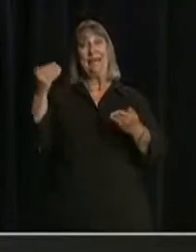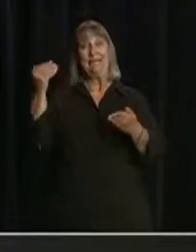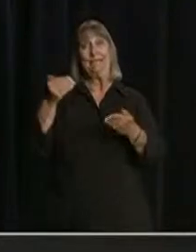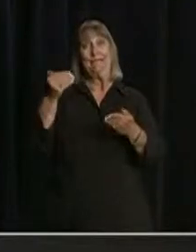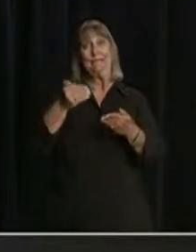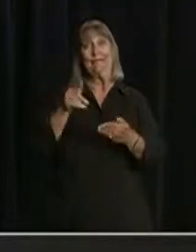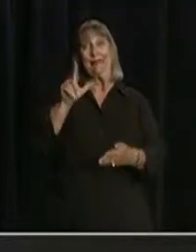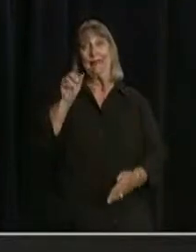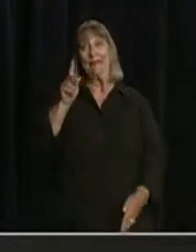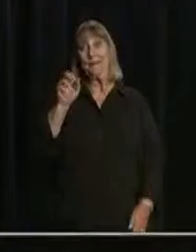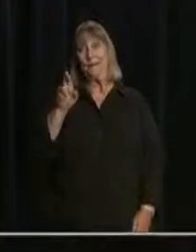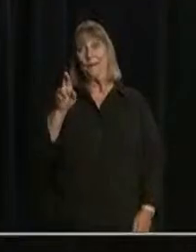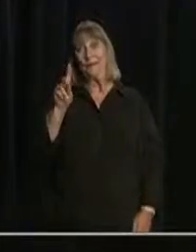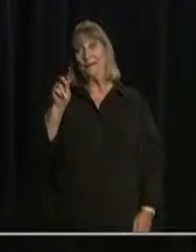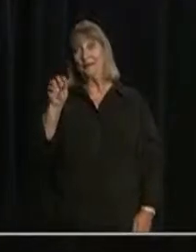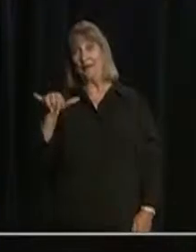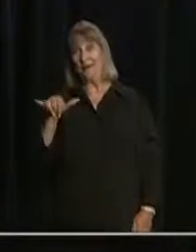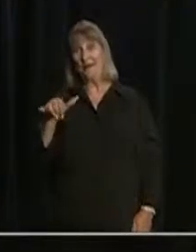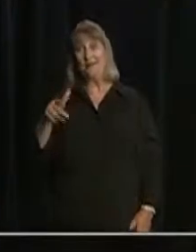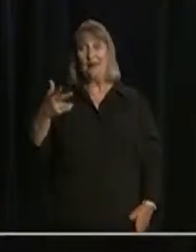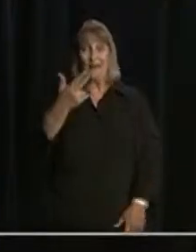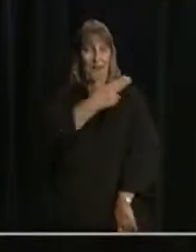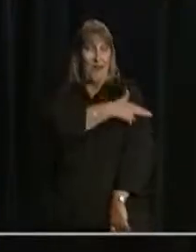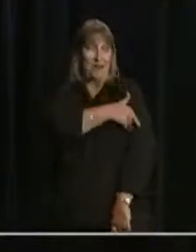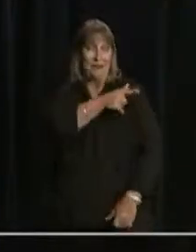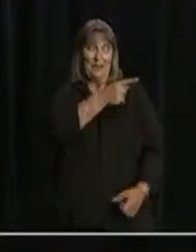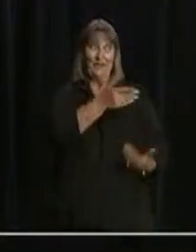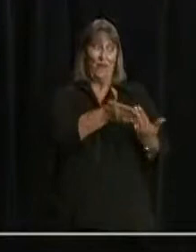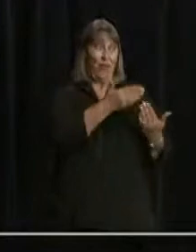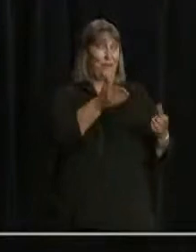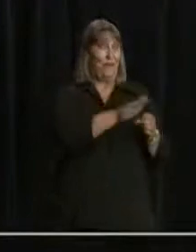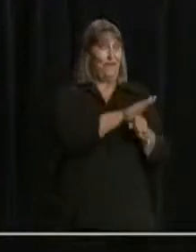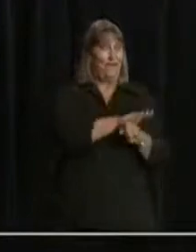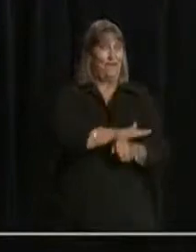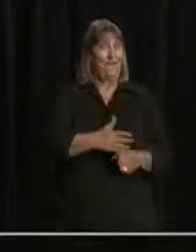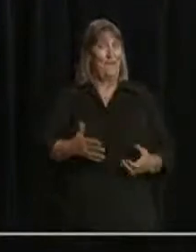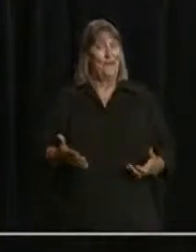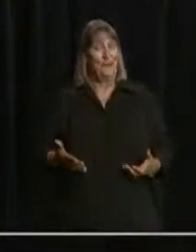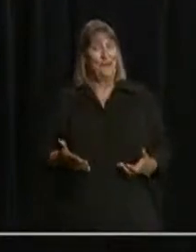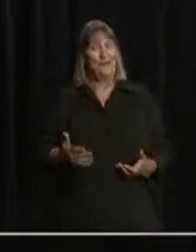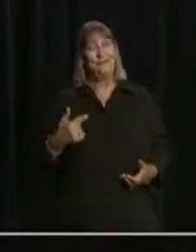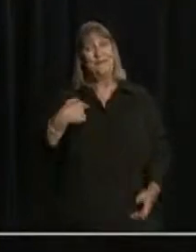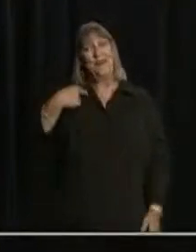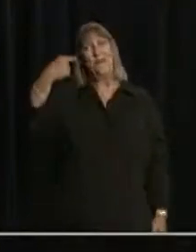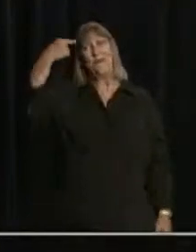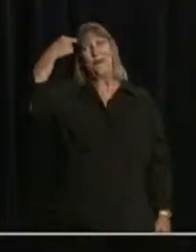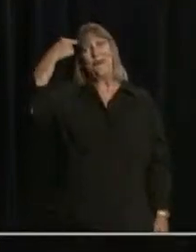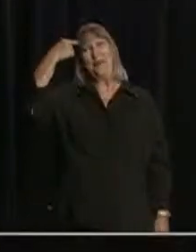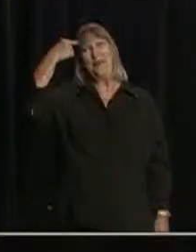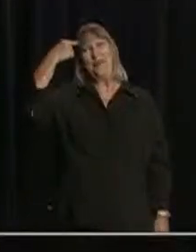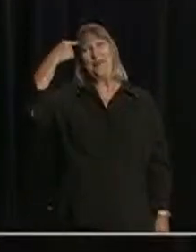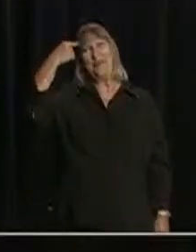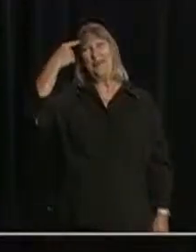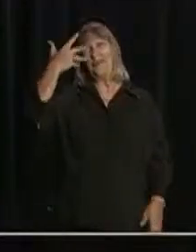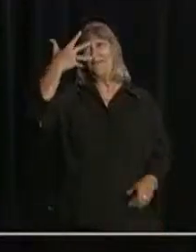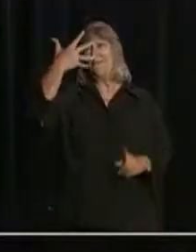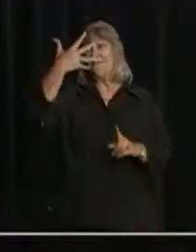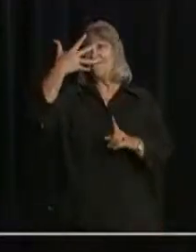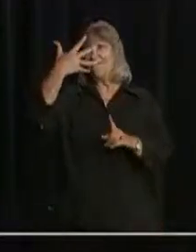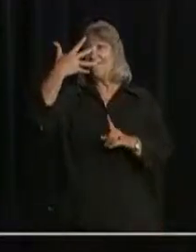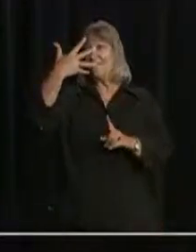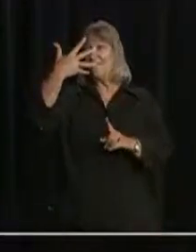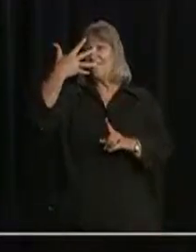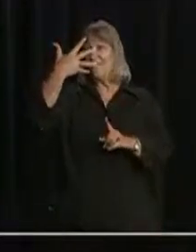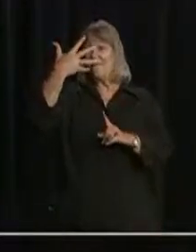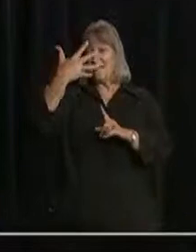up, and we're still very high on hospitalizations. But I was just thinking, you know, it was only 5 months from now